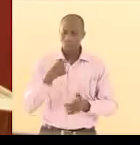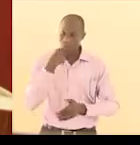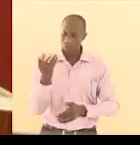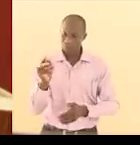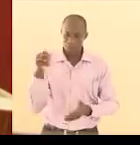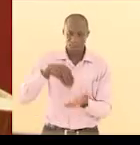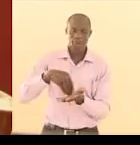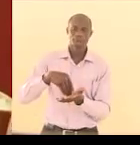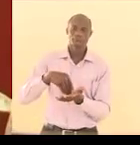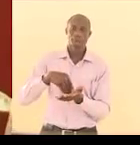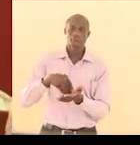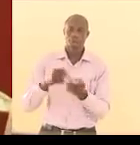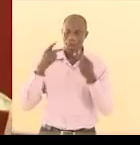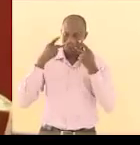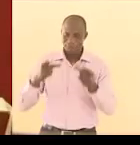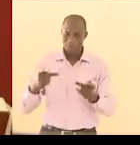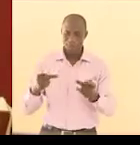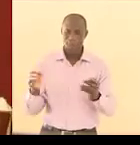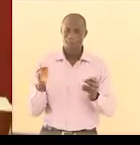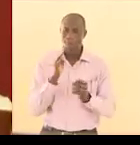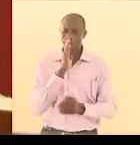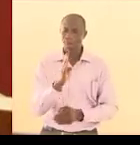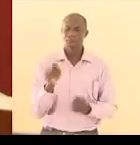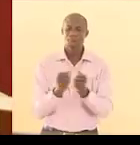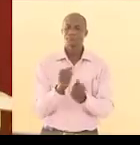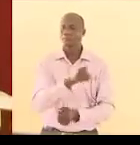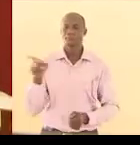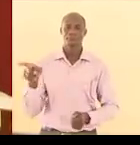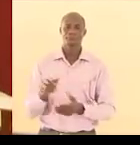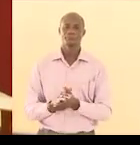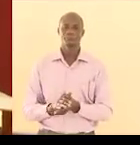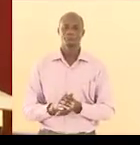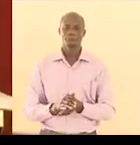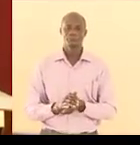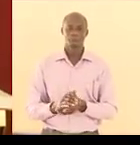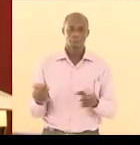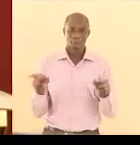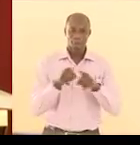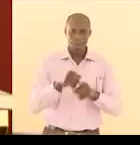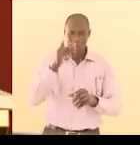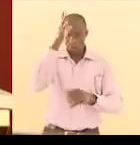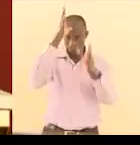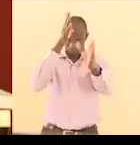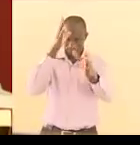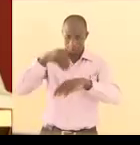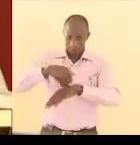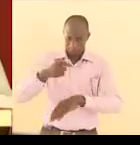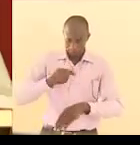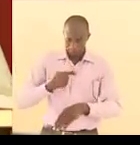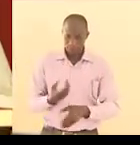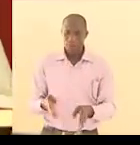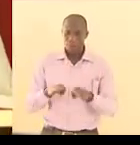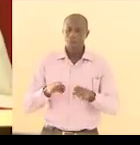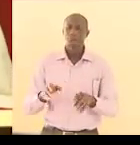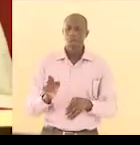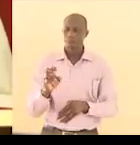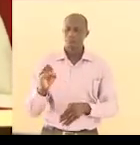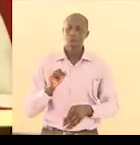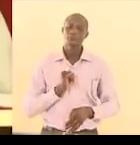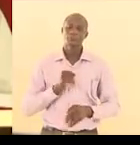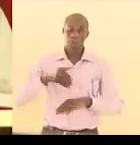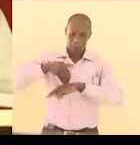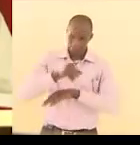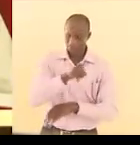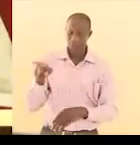Jesus said to them again, "Peace be with you. As the Father has sent me, even so